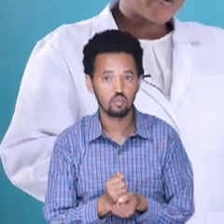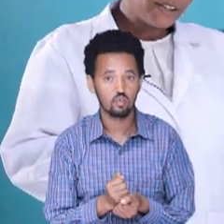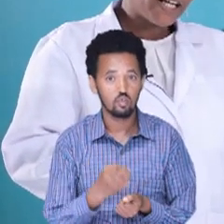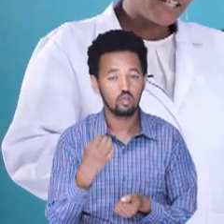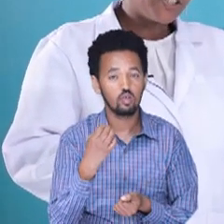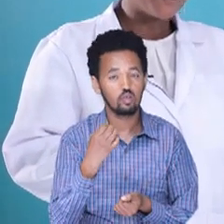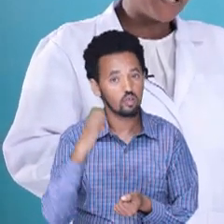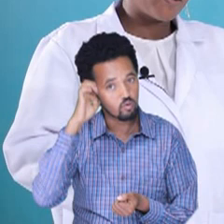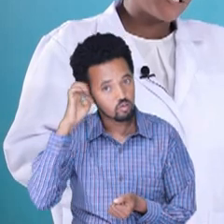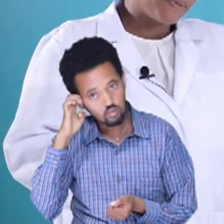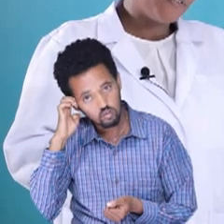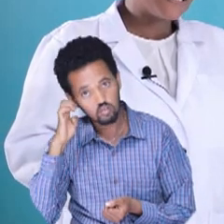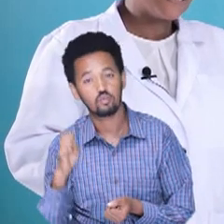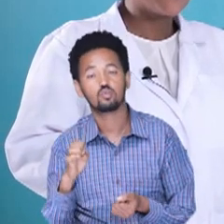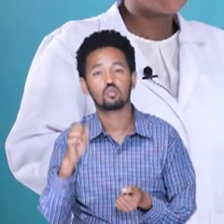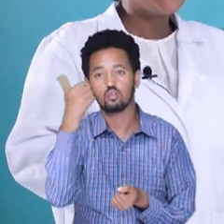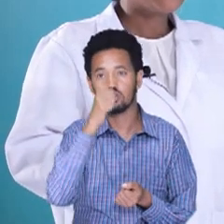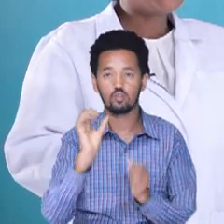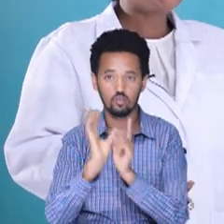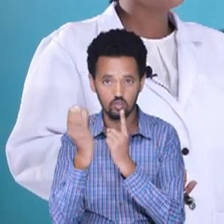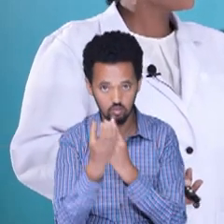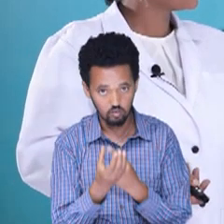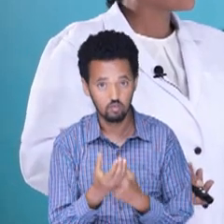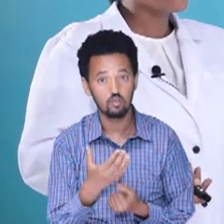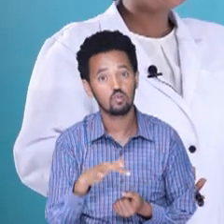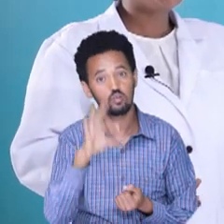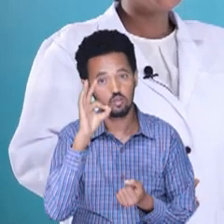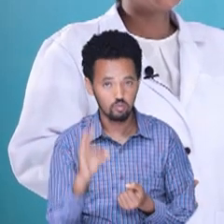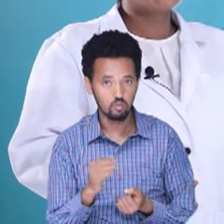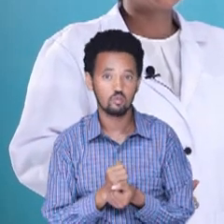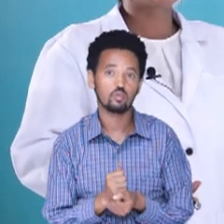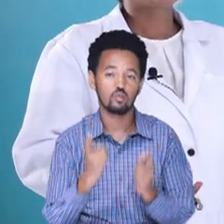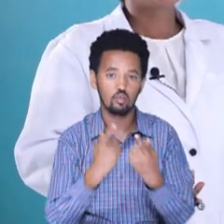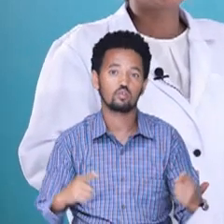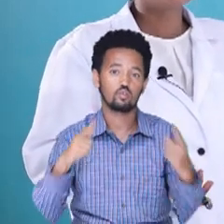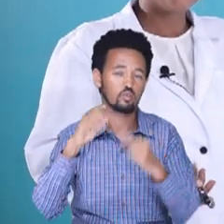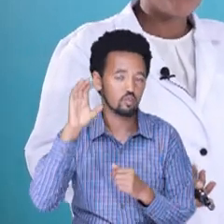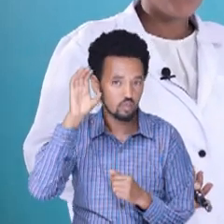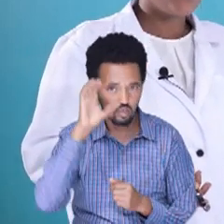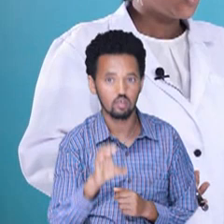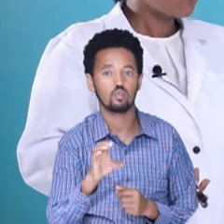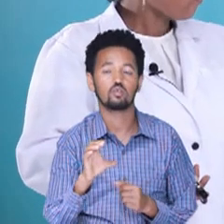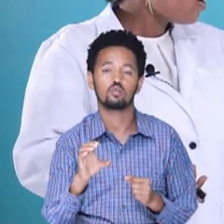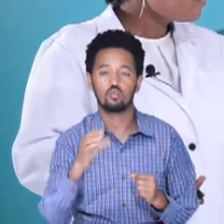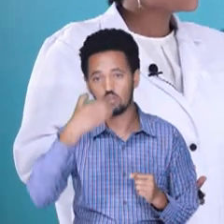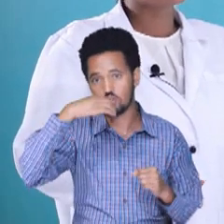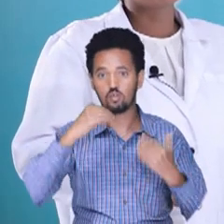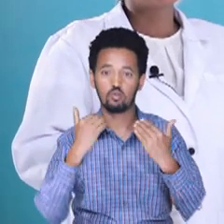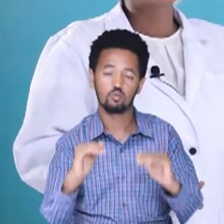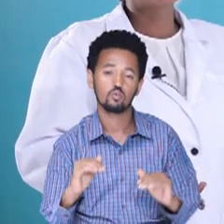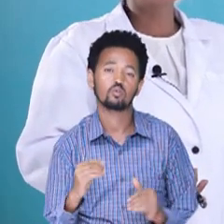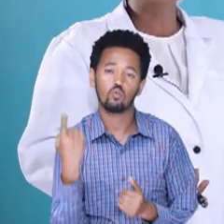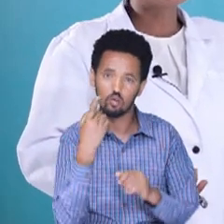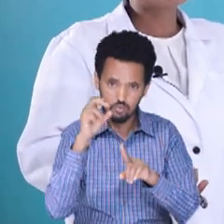In equatorial region, depending on the previous lesson, the region has high temperature and heavy rainfall. All months